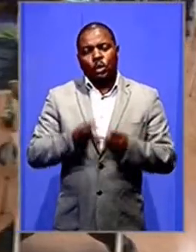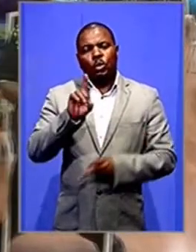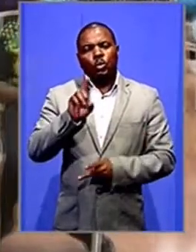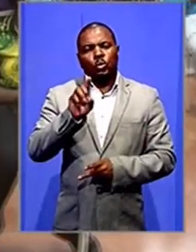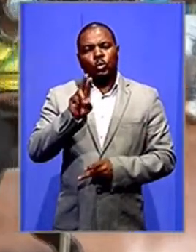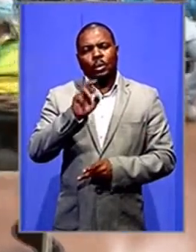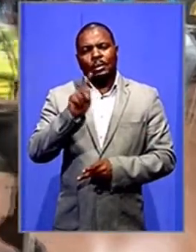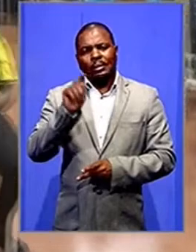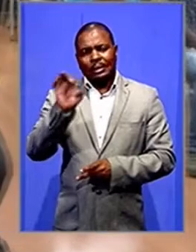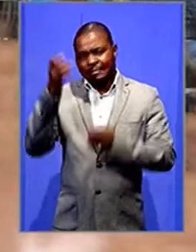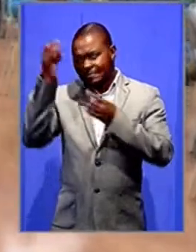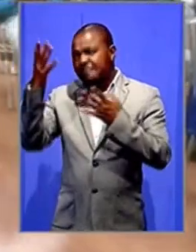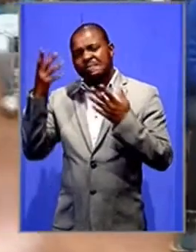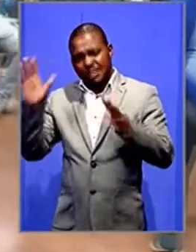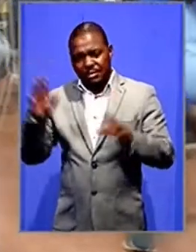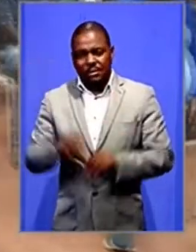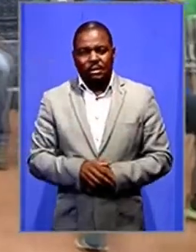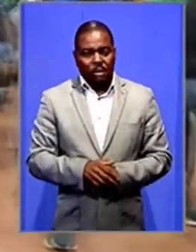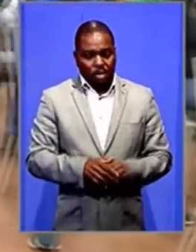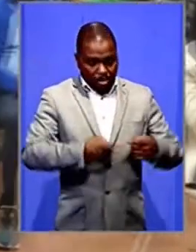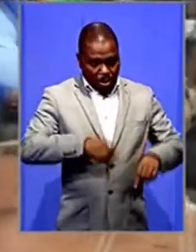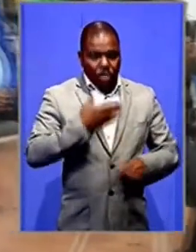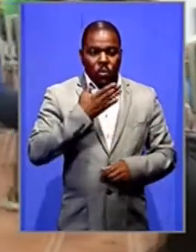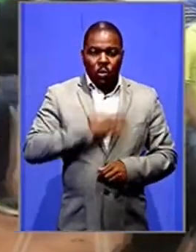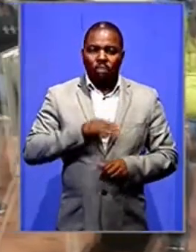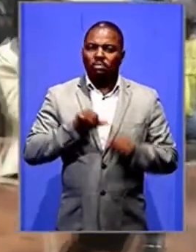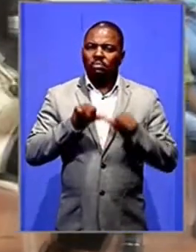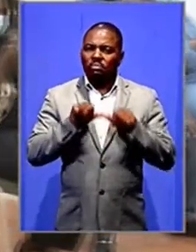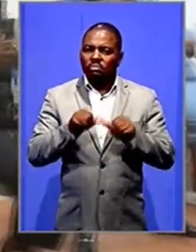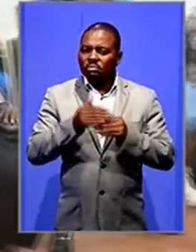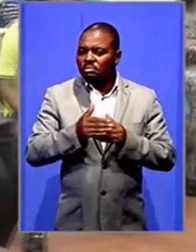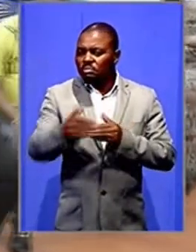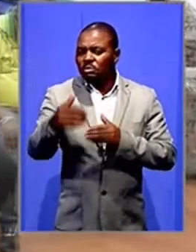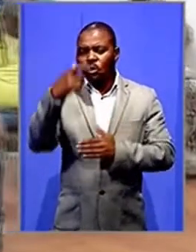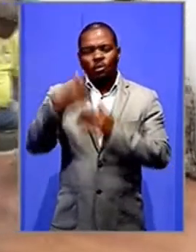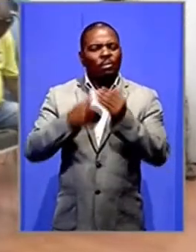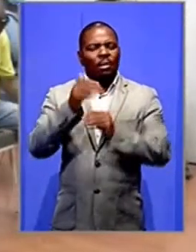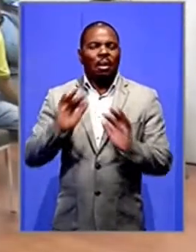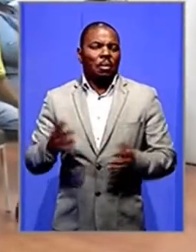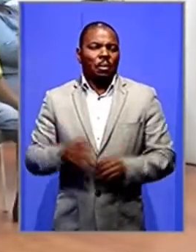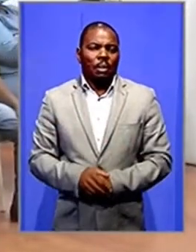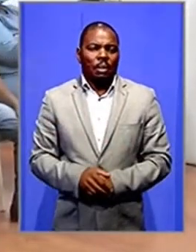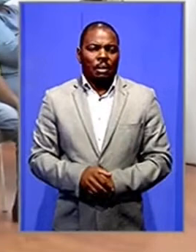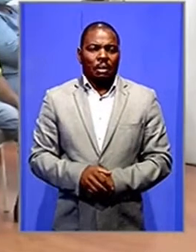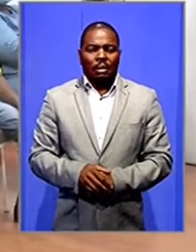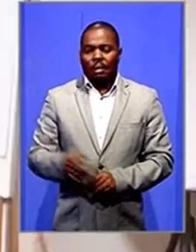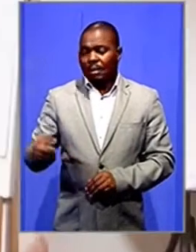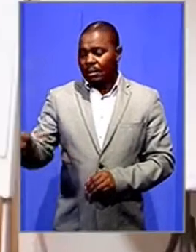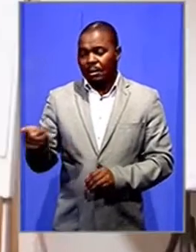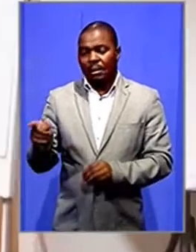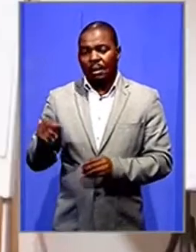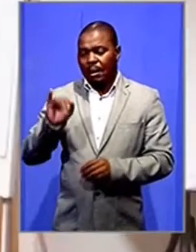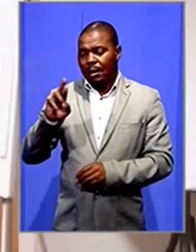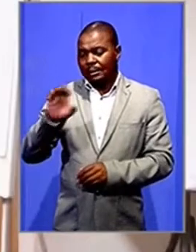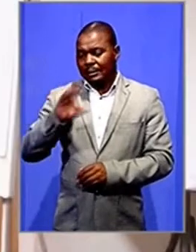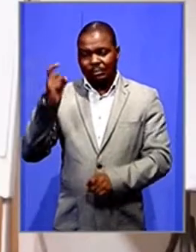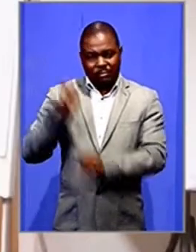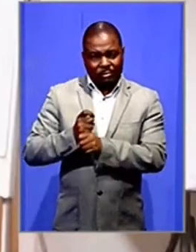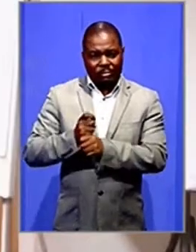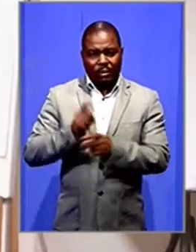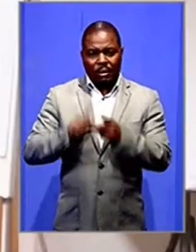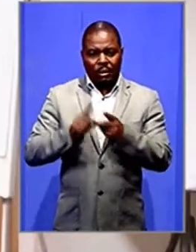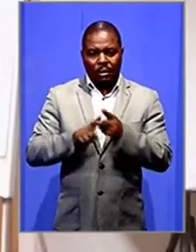way forward gona ga le makala re kopa roadmap to the conferences and BGMs so seo se ba gana go se dira le IRC ba gana go ntsha